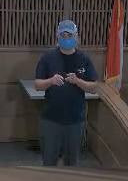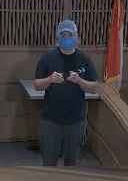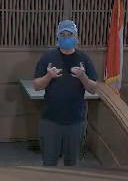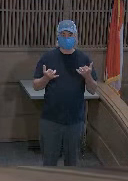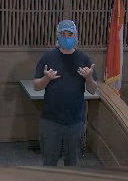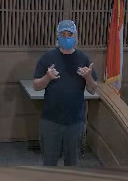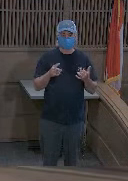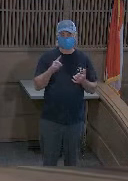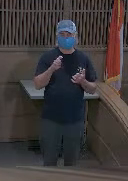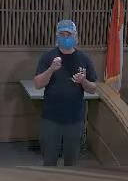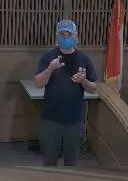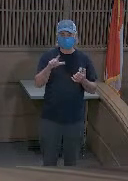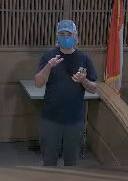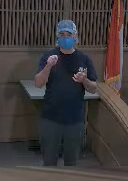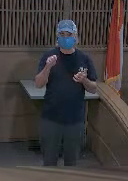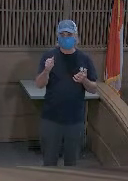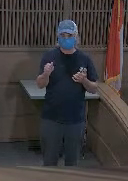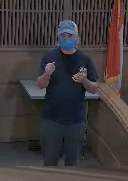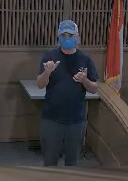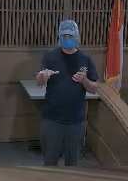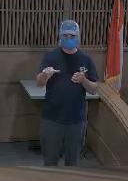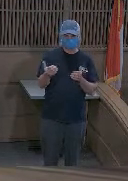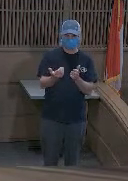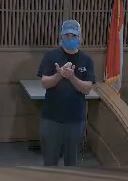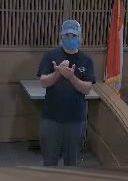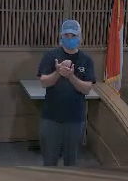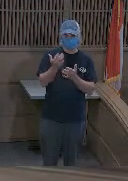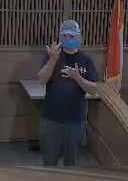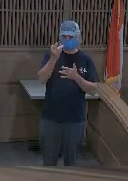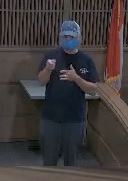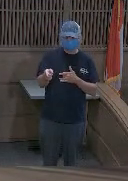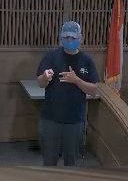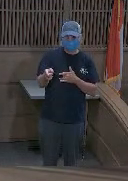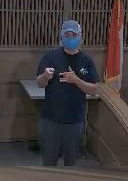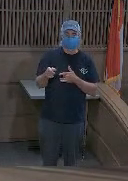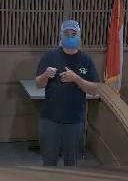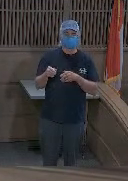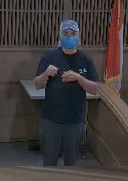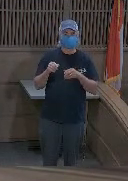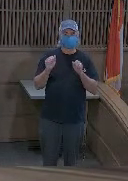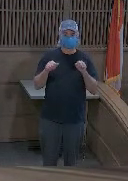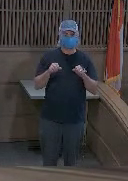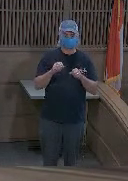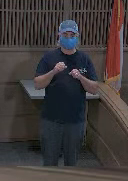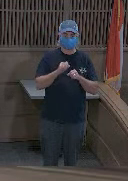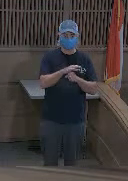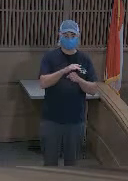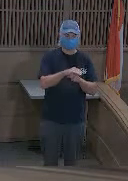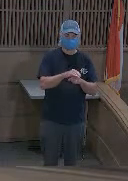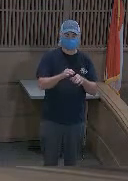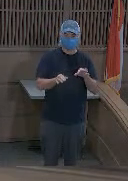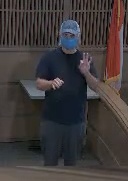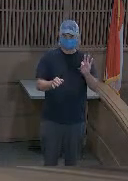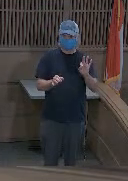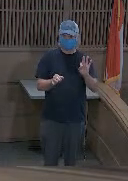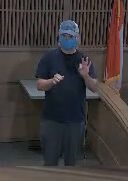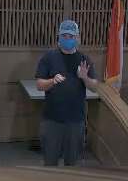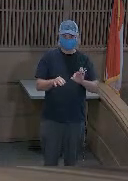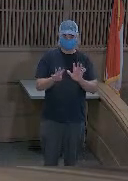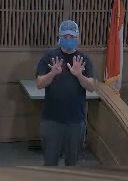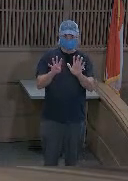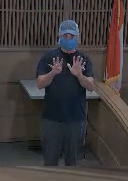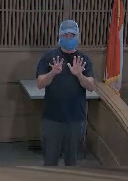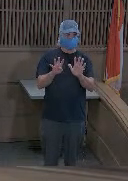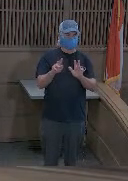being a lot more efficient has shown that 1 person is likely to infect 9 other people. So we're asking you to do everything we can